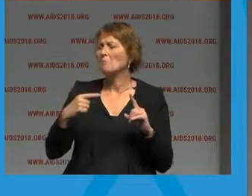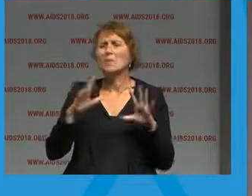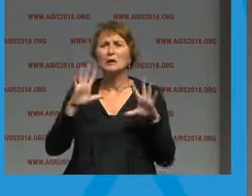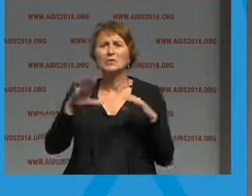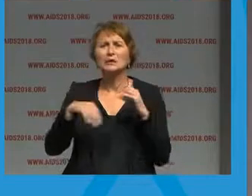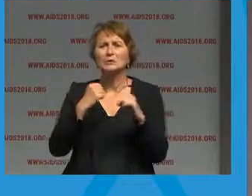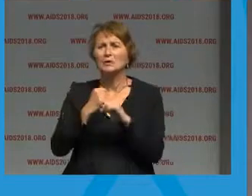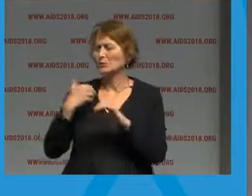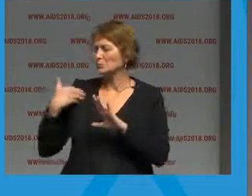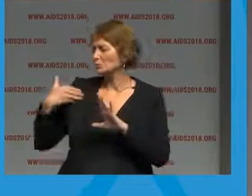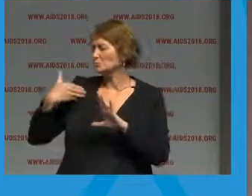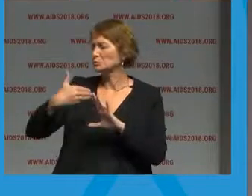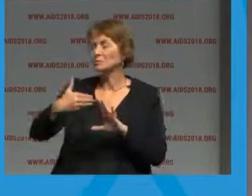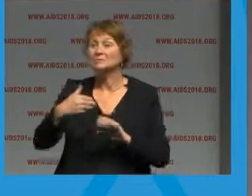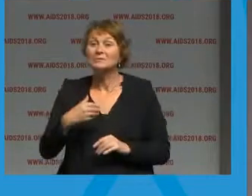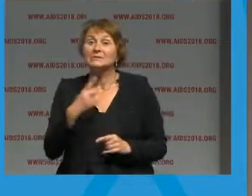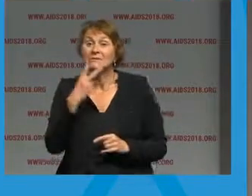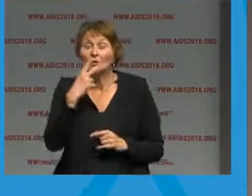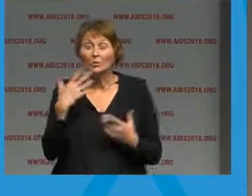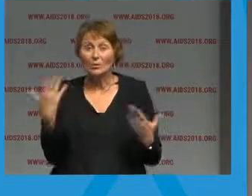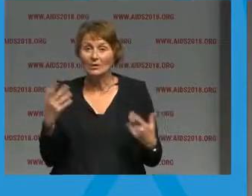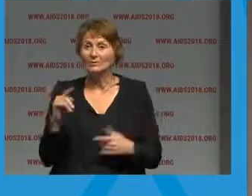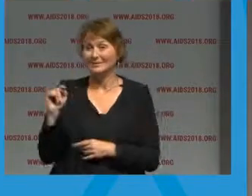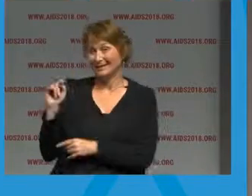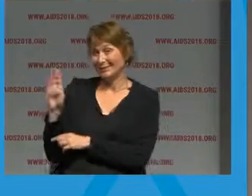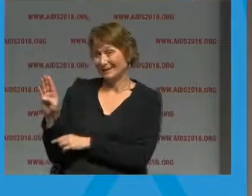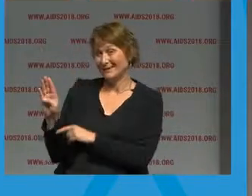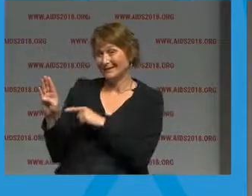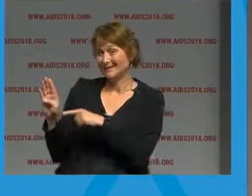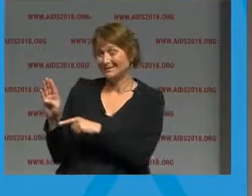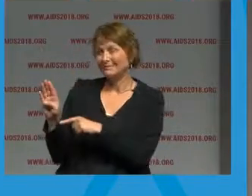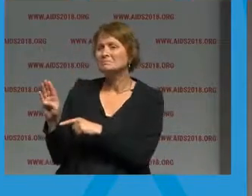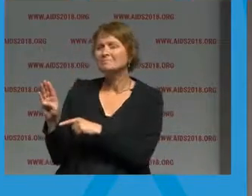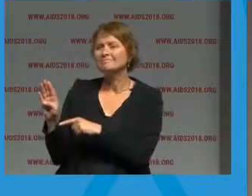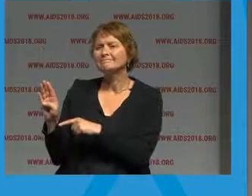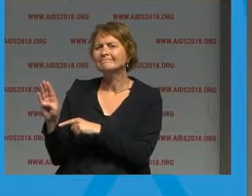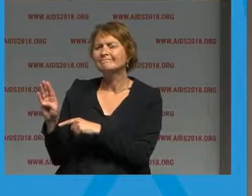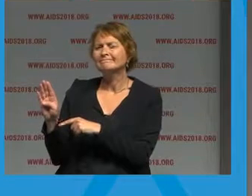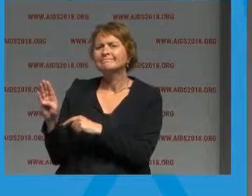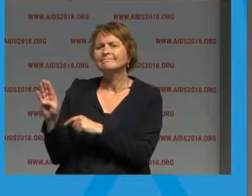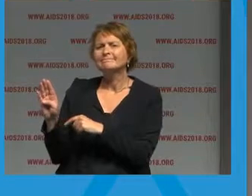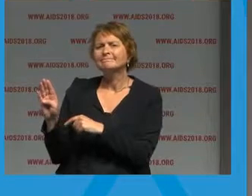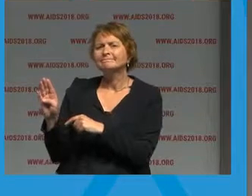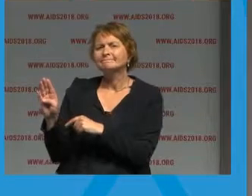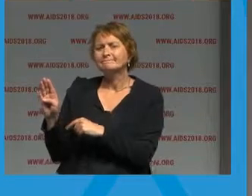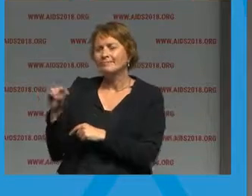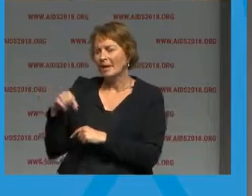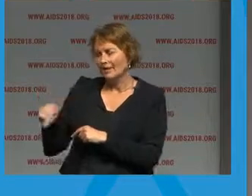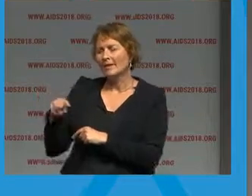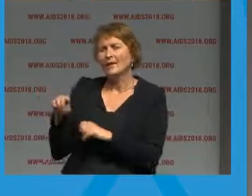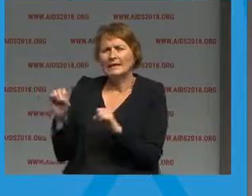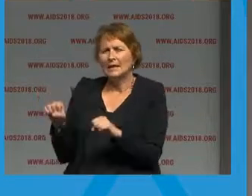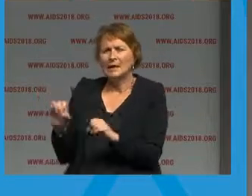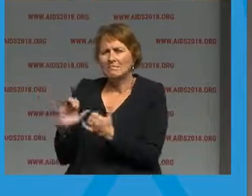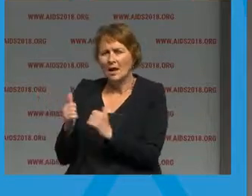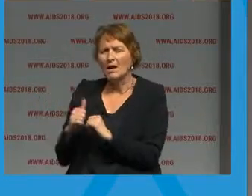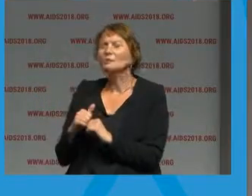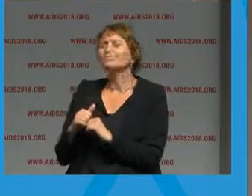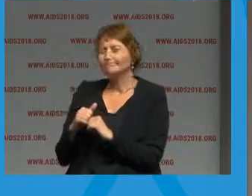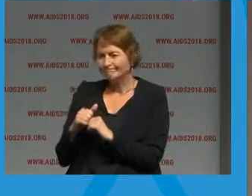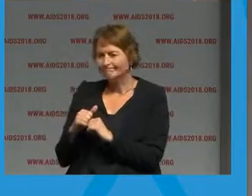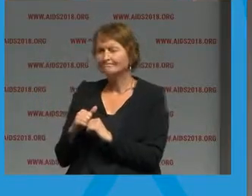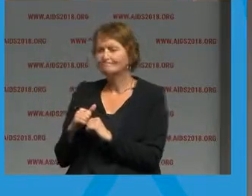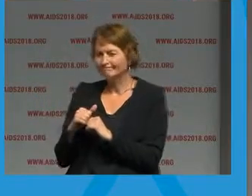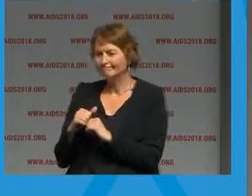so is tuberculosis understanding it improves its ability to identify, enter,